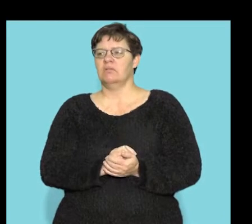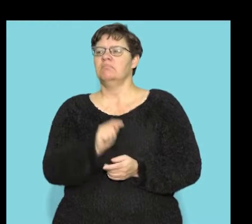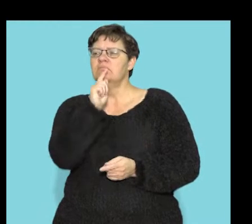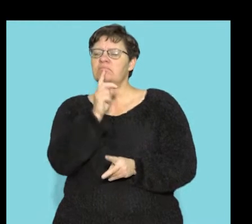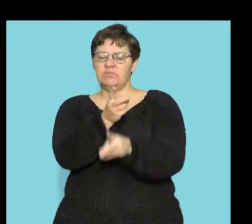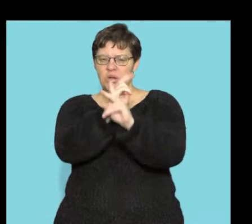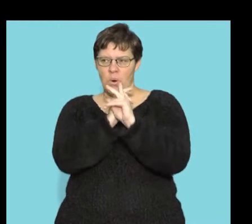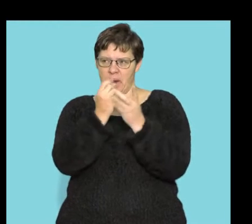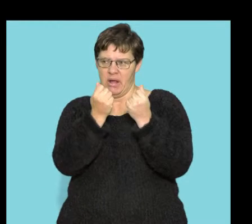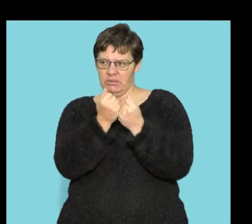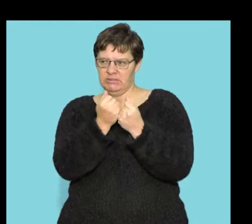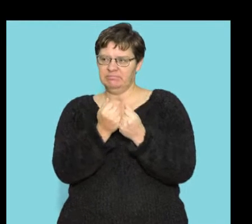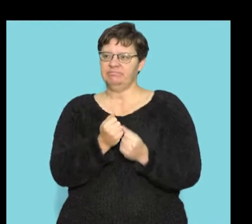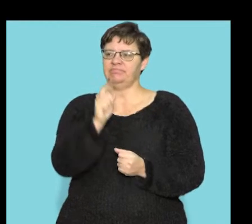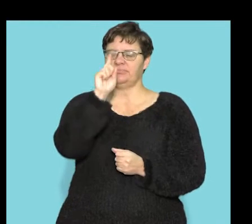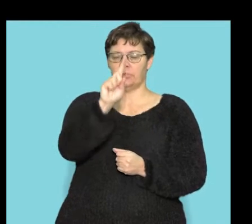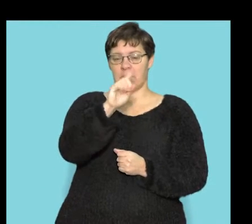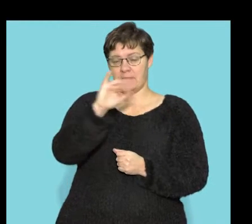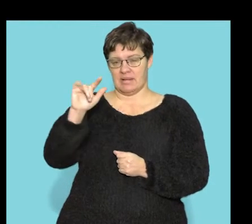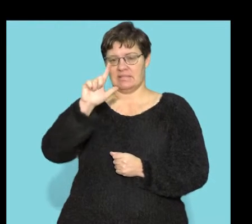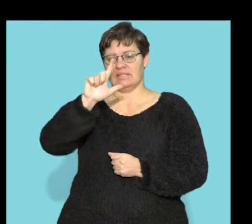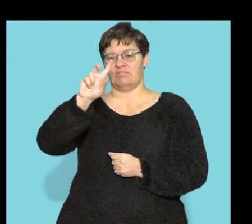figure that's given to you,